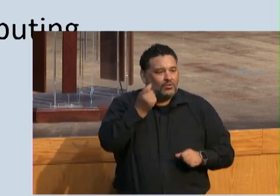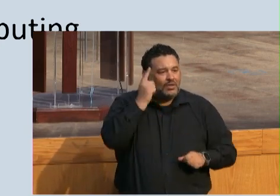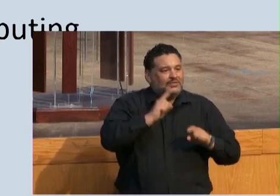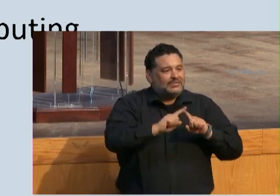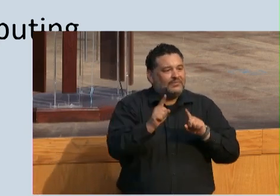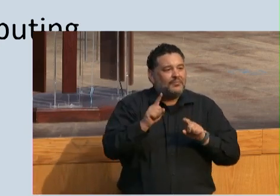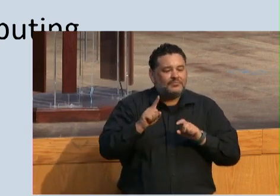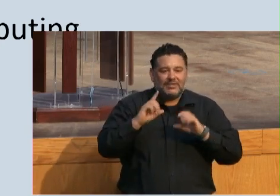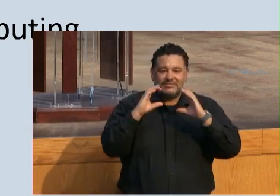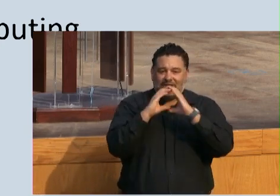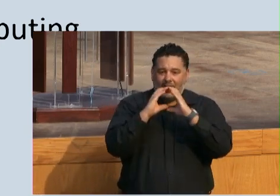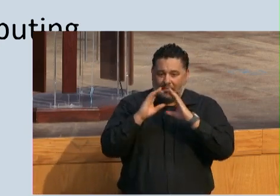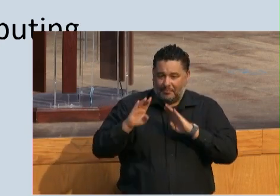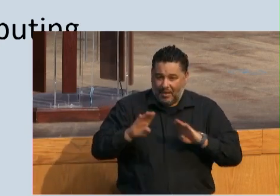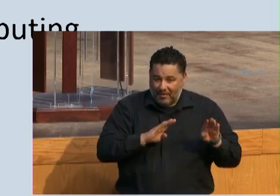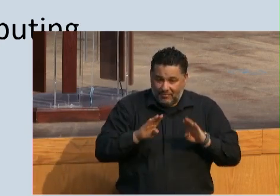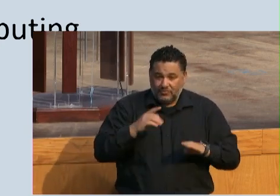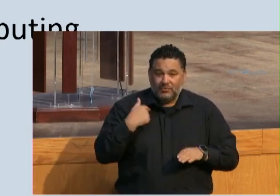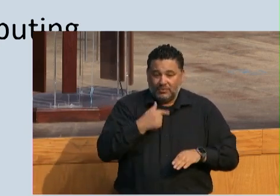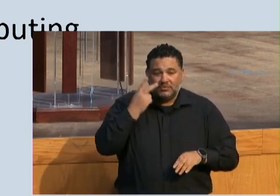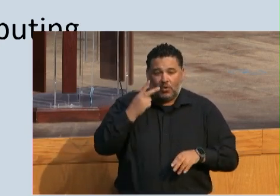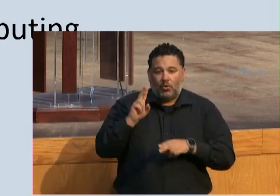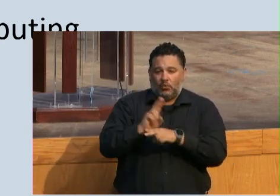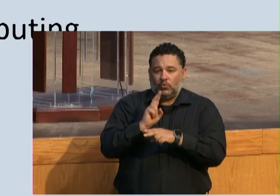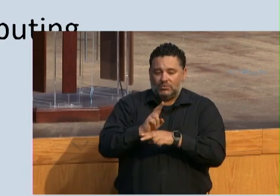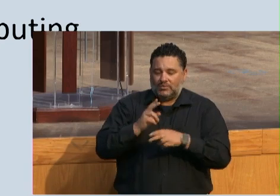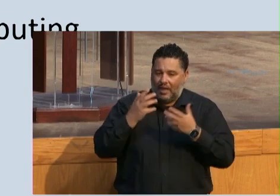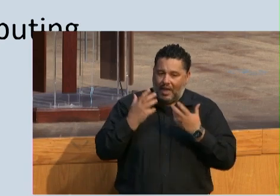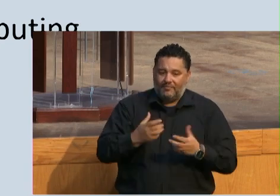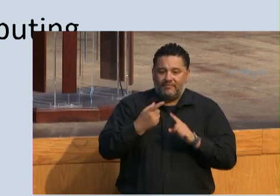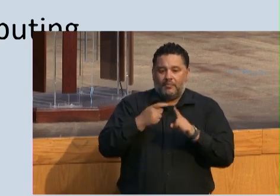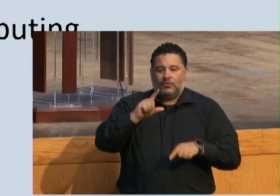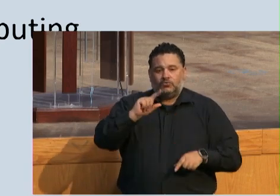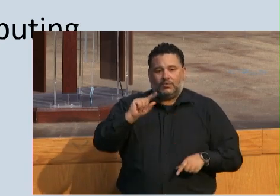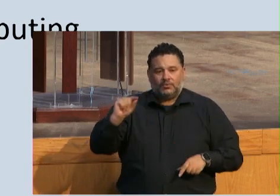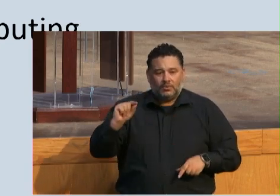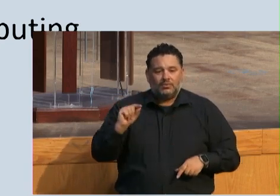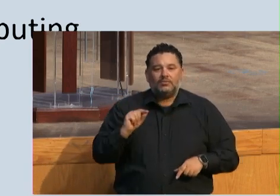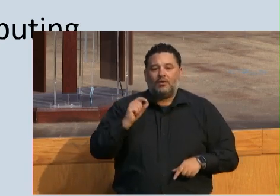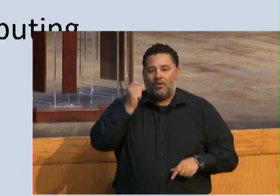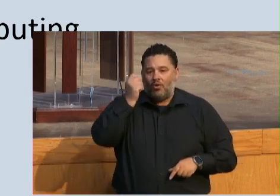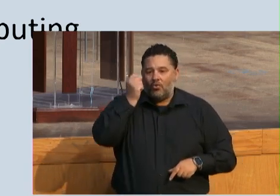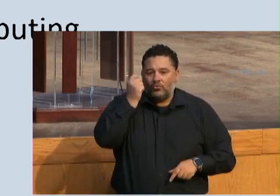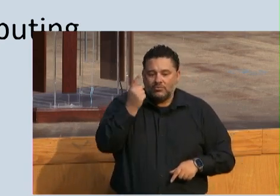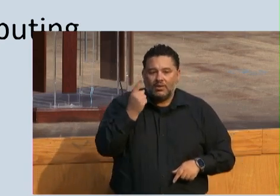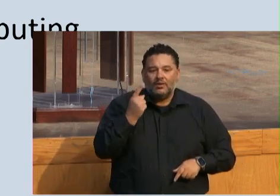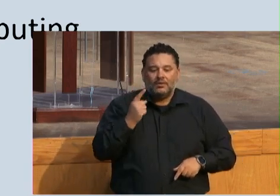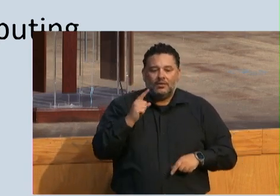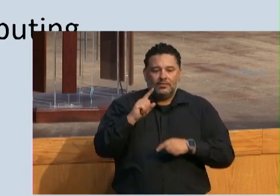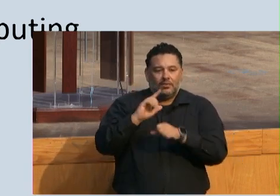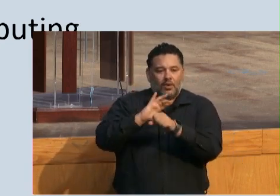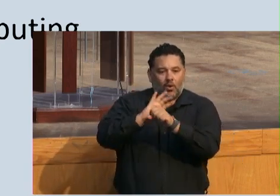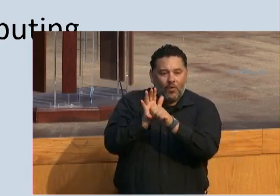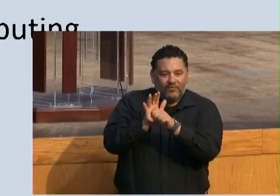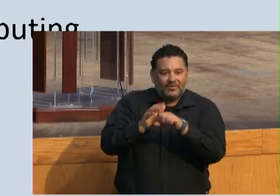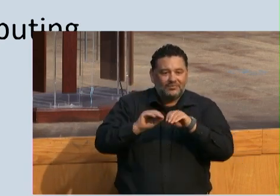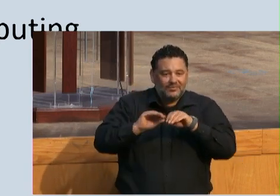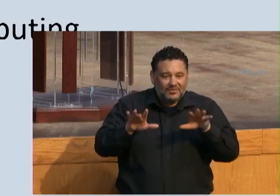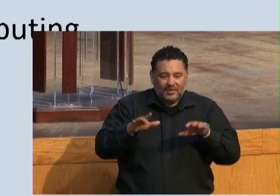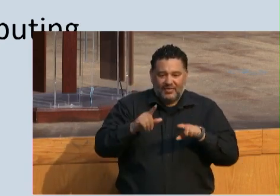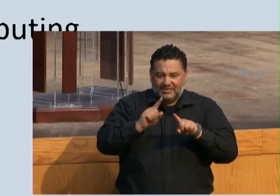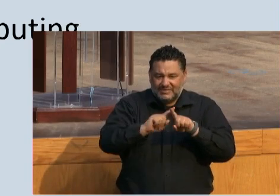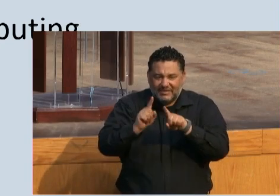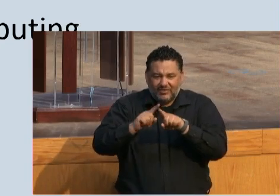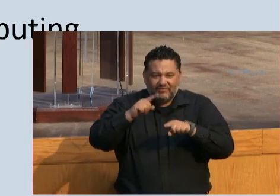So we actually saw this used heavily through from 2020 in understanding COVID and COVID's variants and what